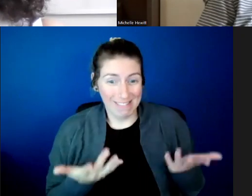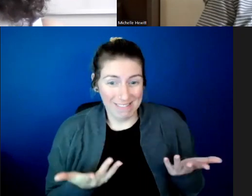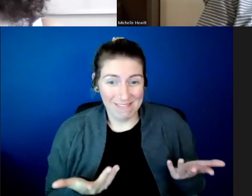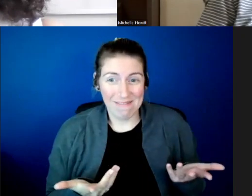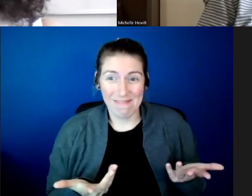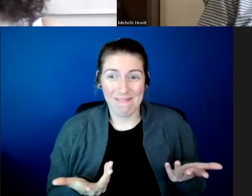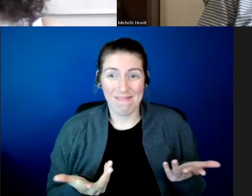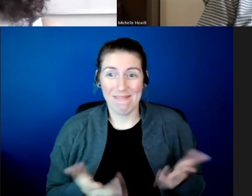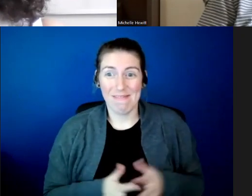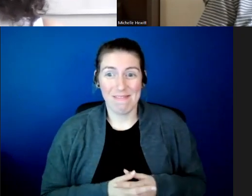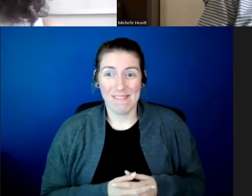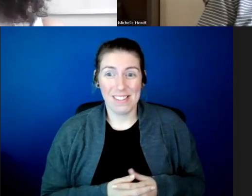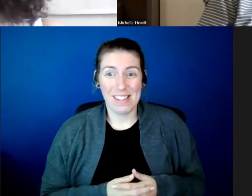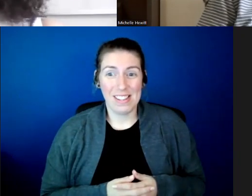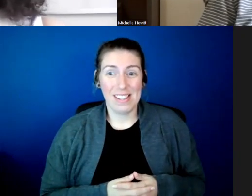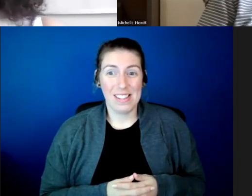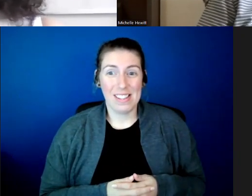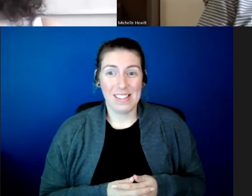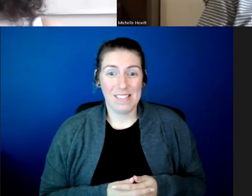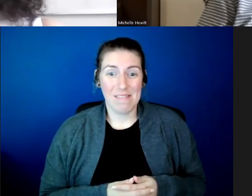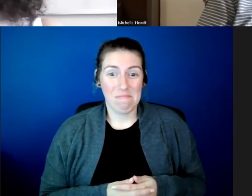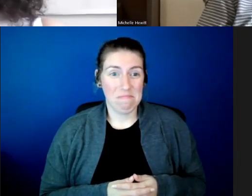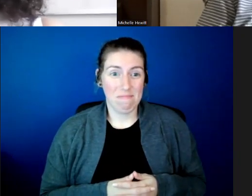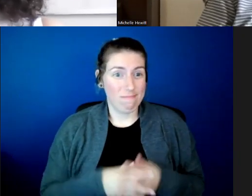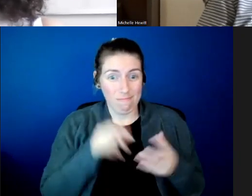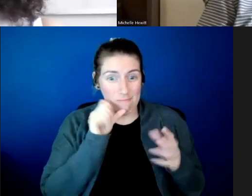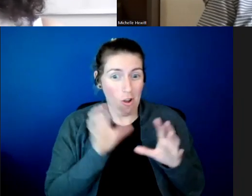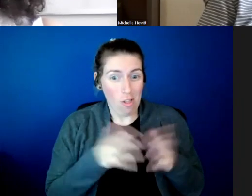of like doctors,